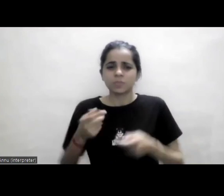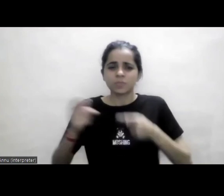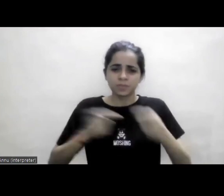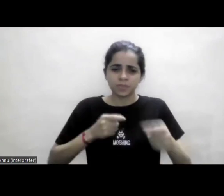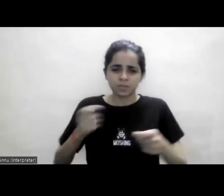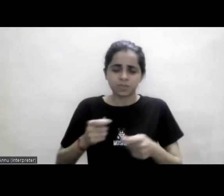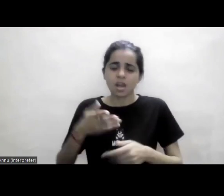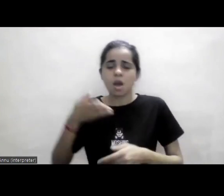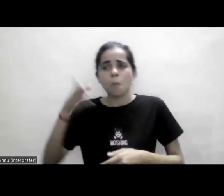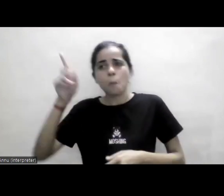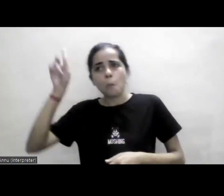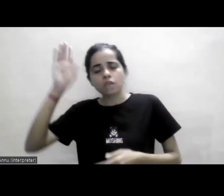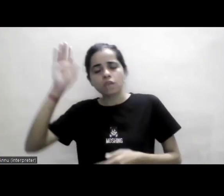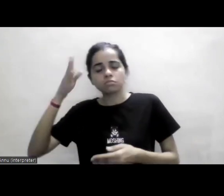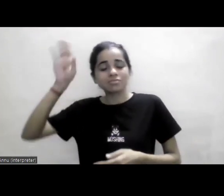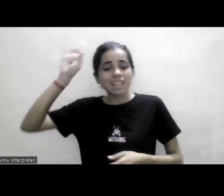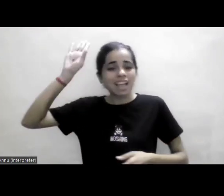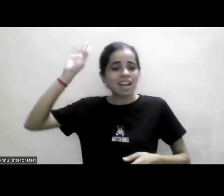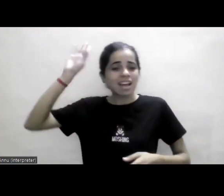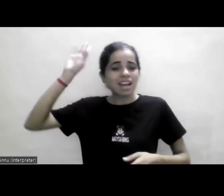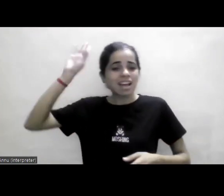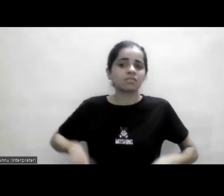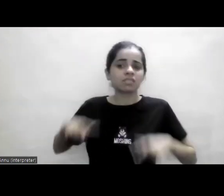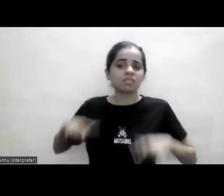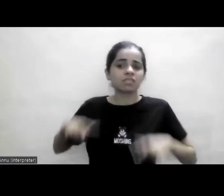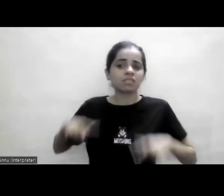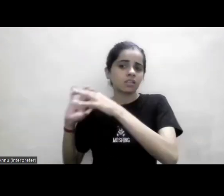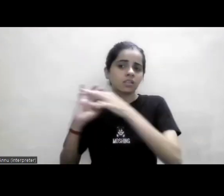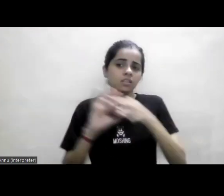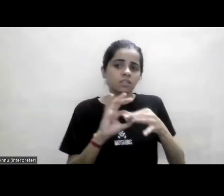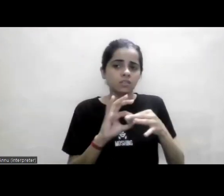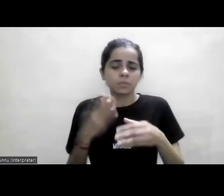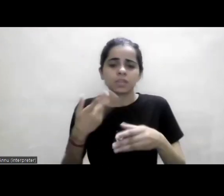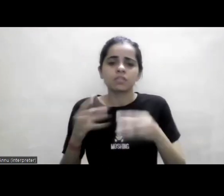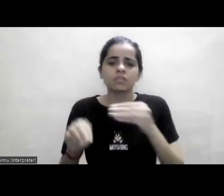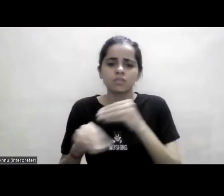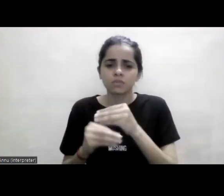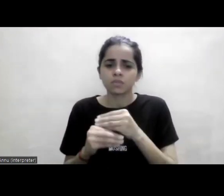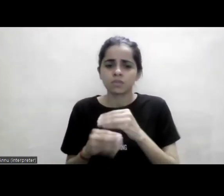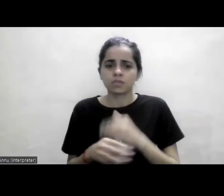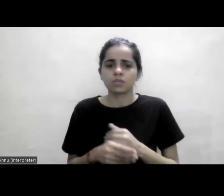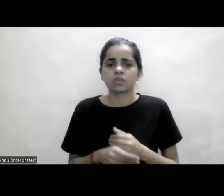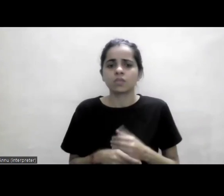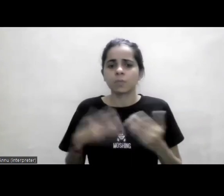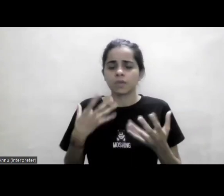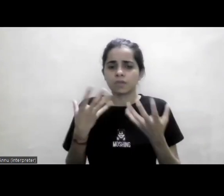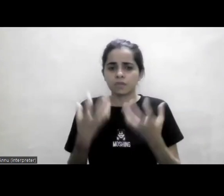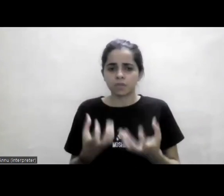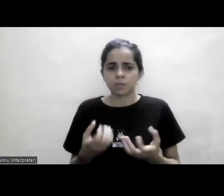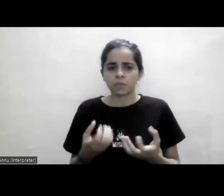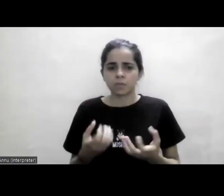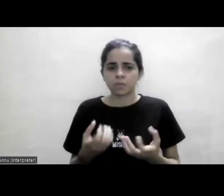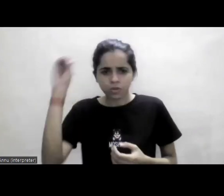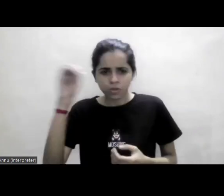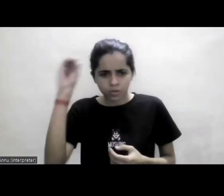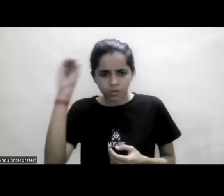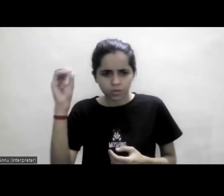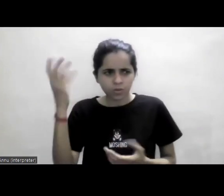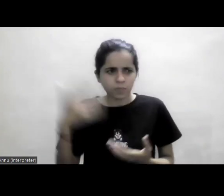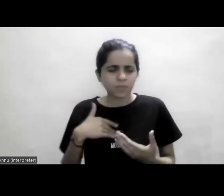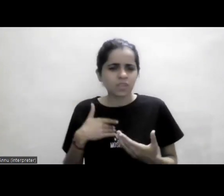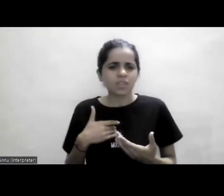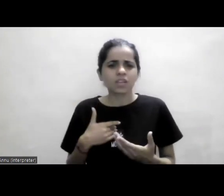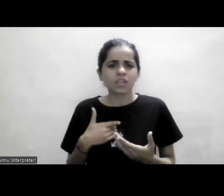past karma. Yes. Adding to this, I also wanted to know your opinion on body